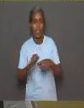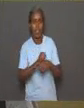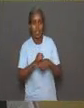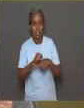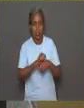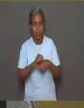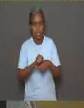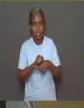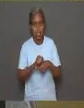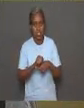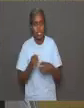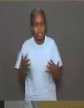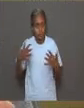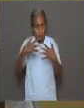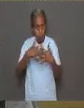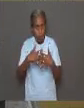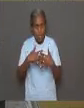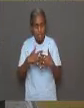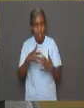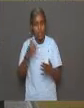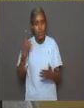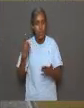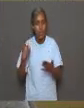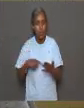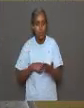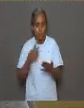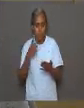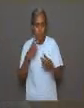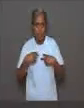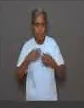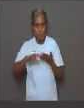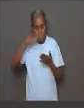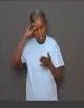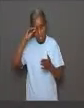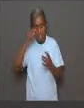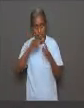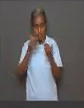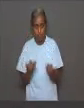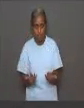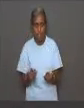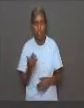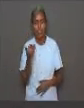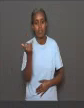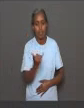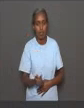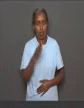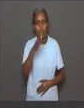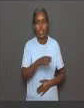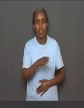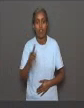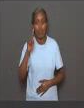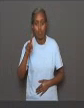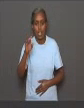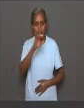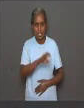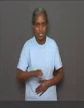activity that combines what we have learned so far. Draw a graph for one